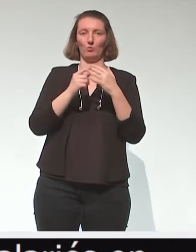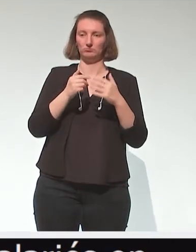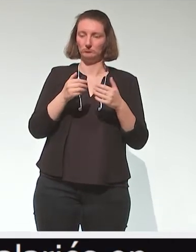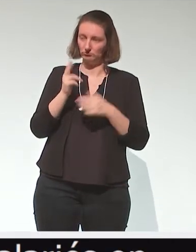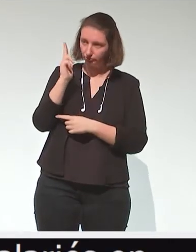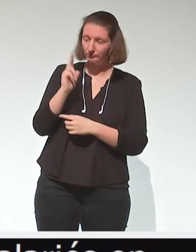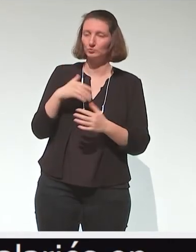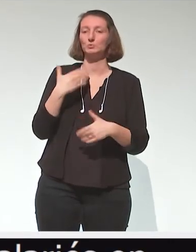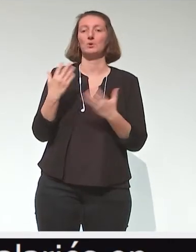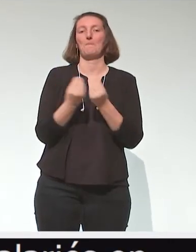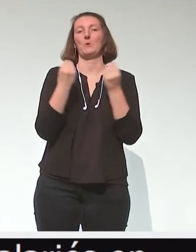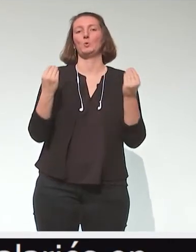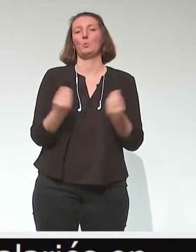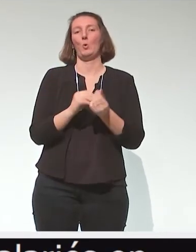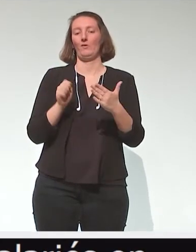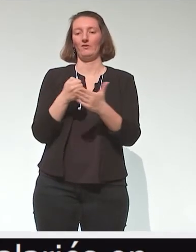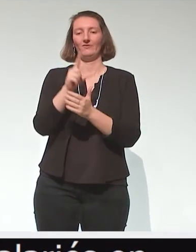workers with disabilities.